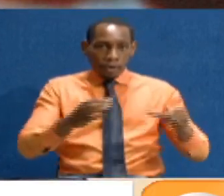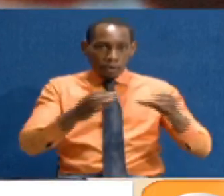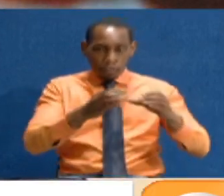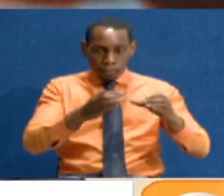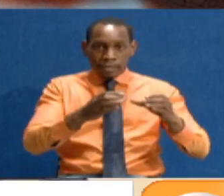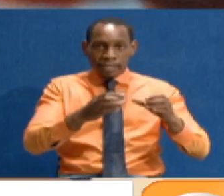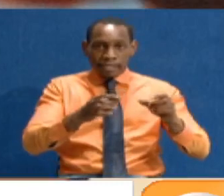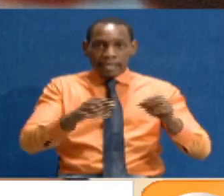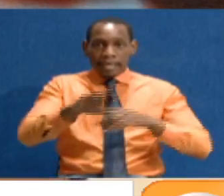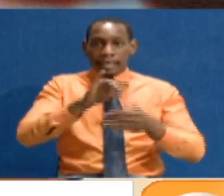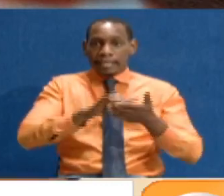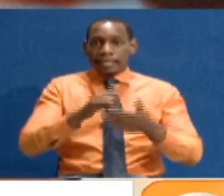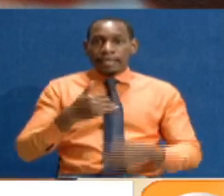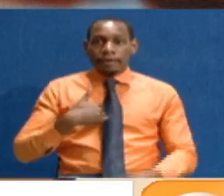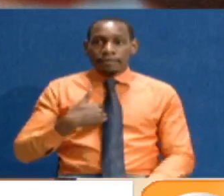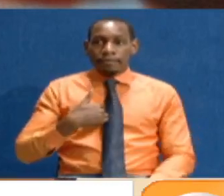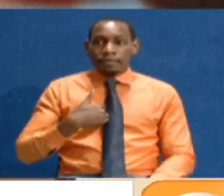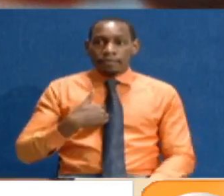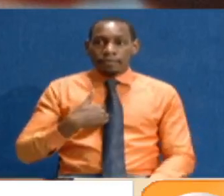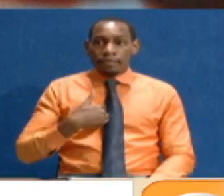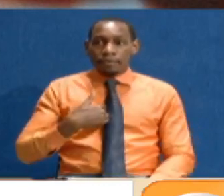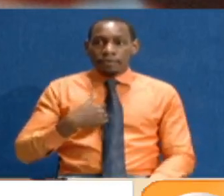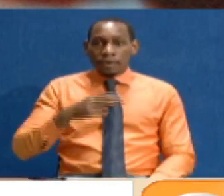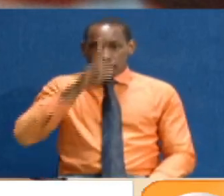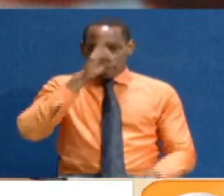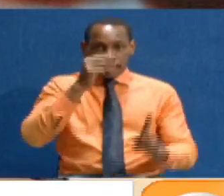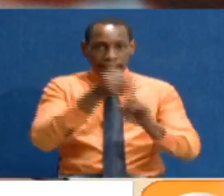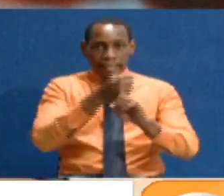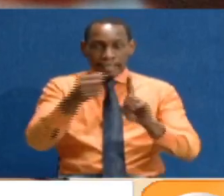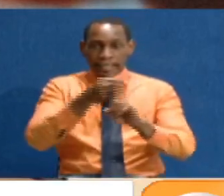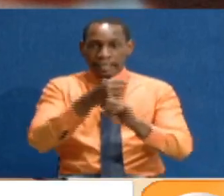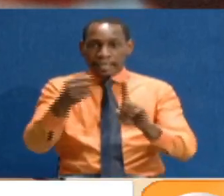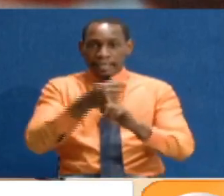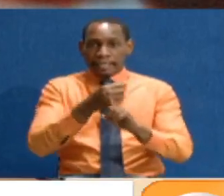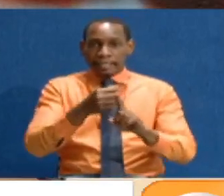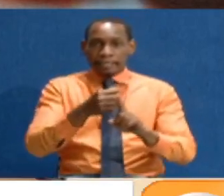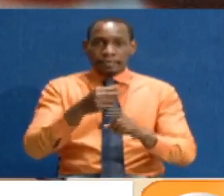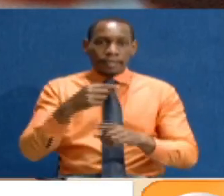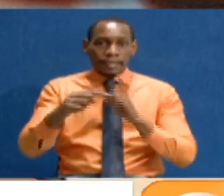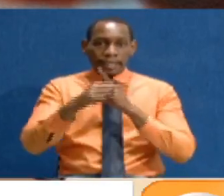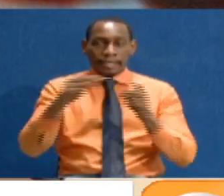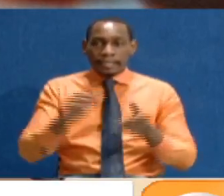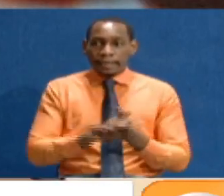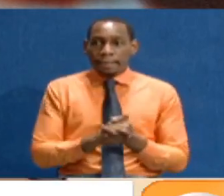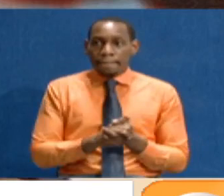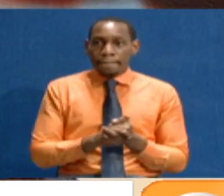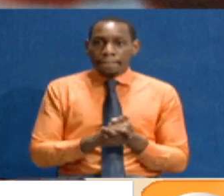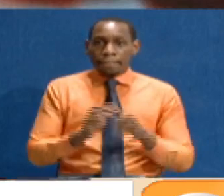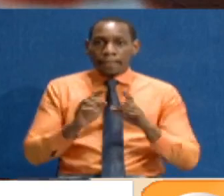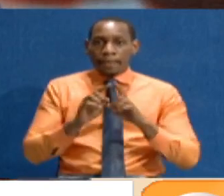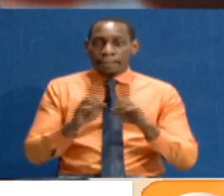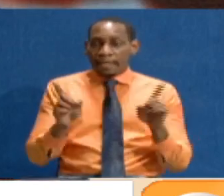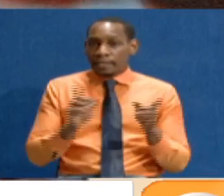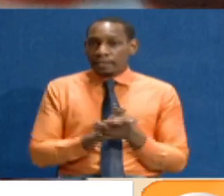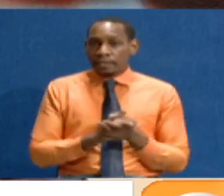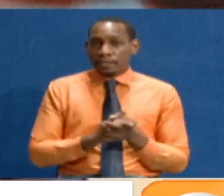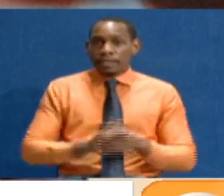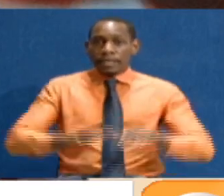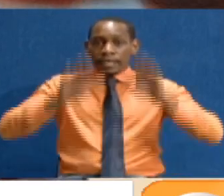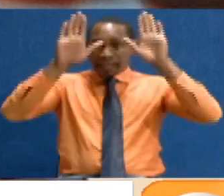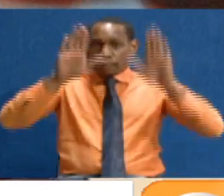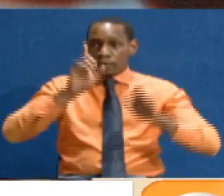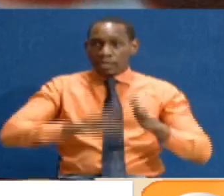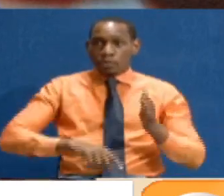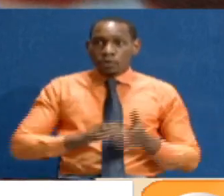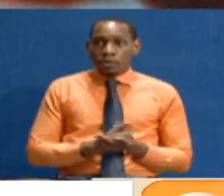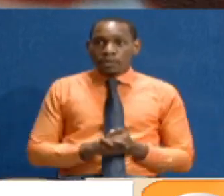even in areas where we had high police extrajudicial killings. This is not to say that it's totally obliterated, but the key thing